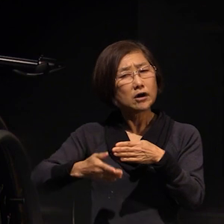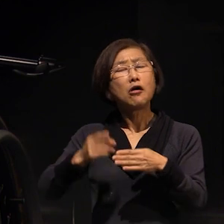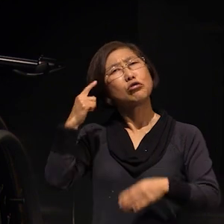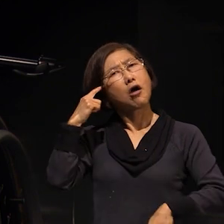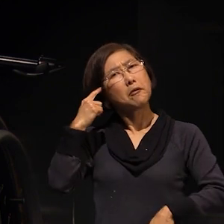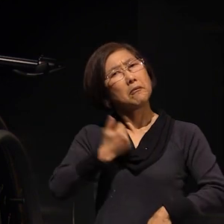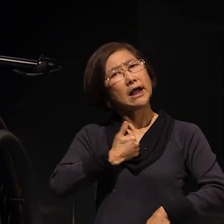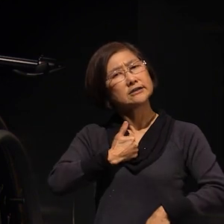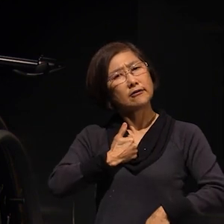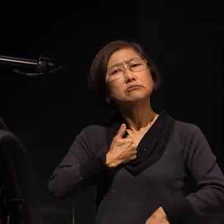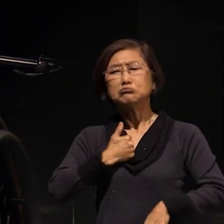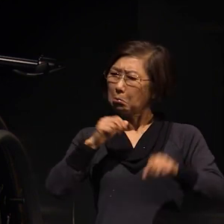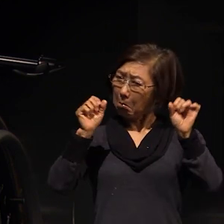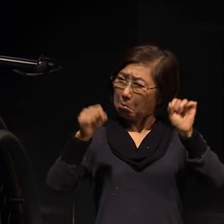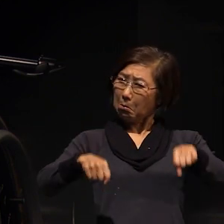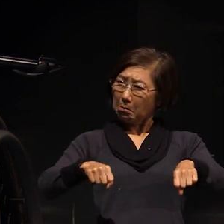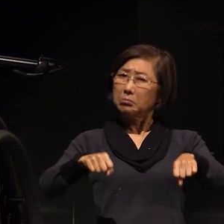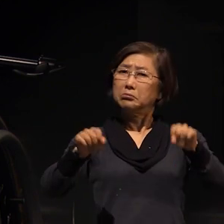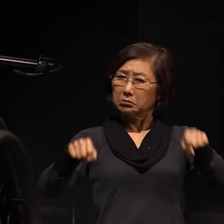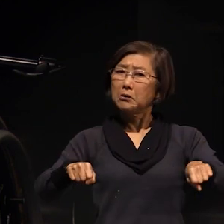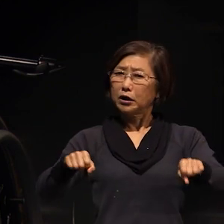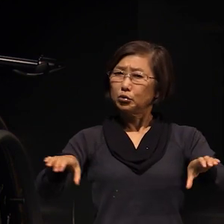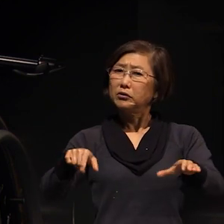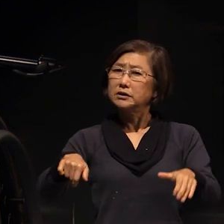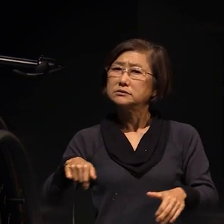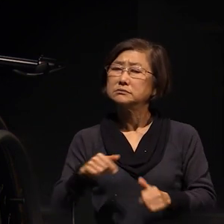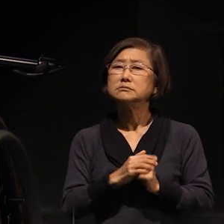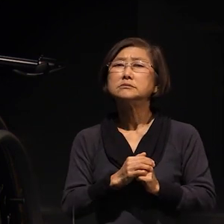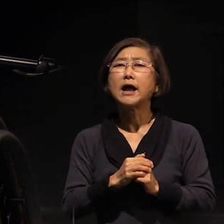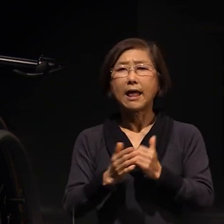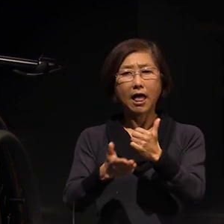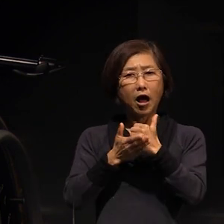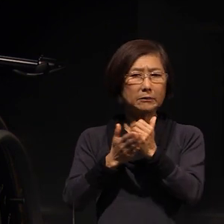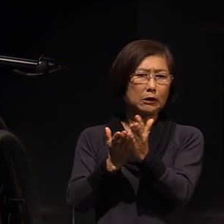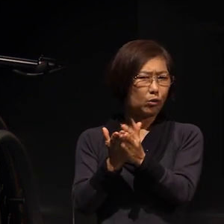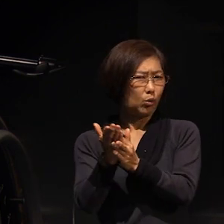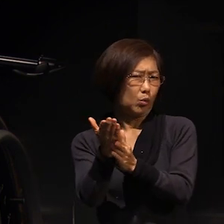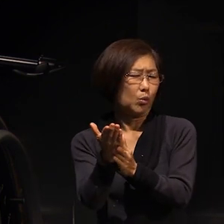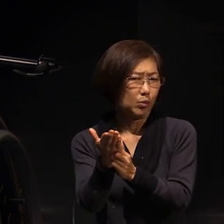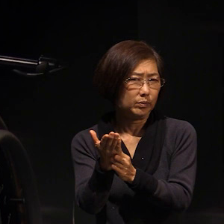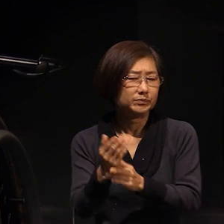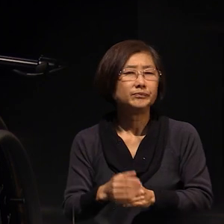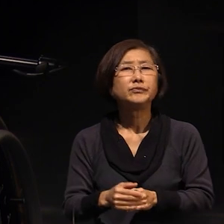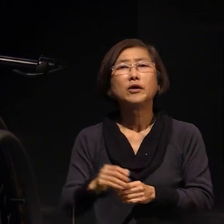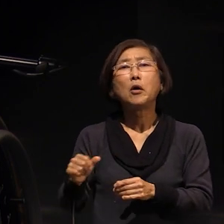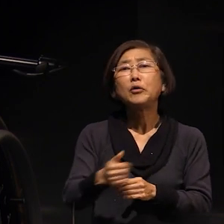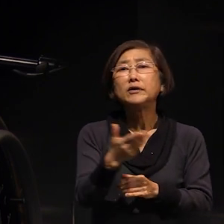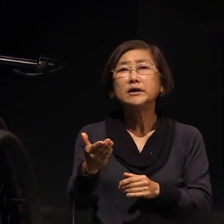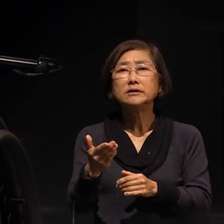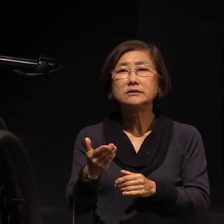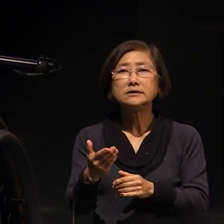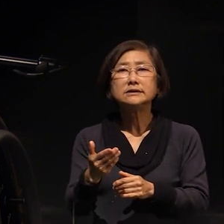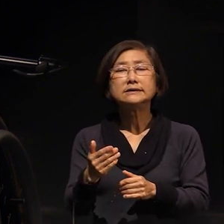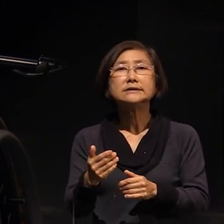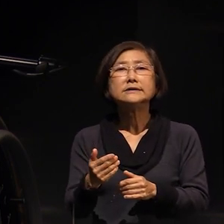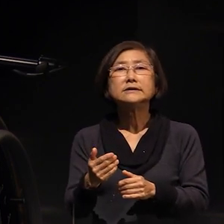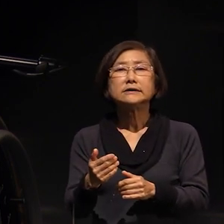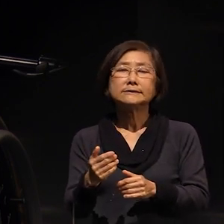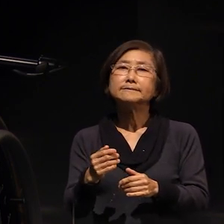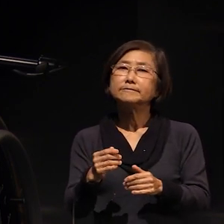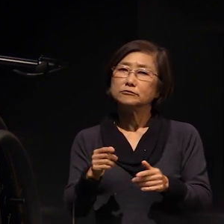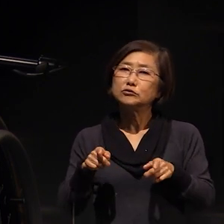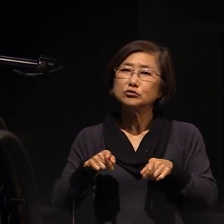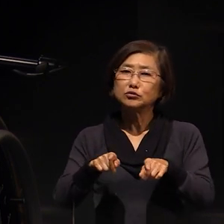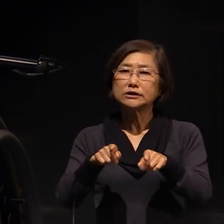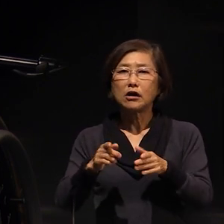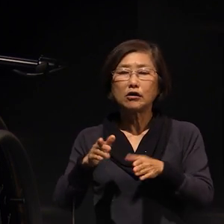halfway there, and I thought to myself, this is feasible, I can do this, and that helped me push through. The other thing